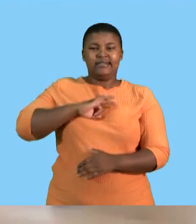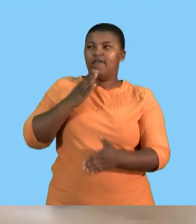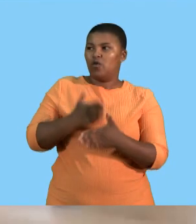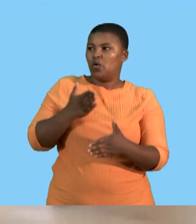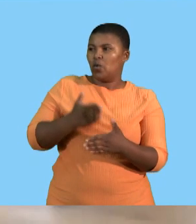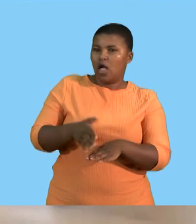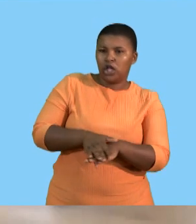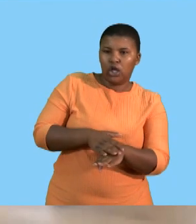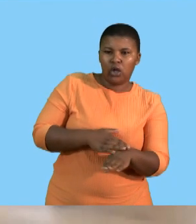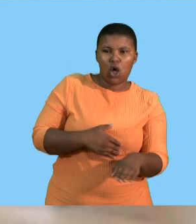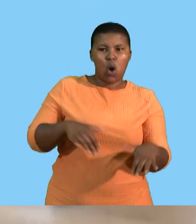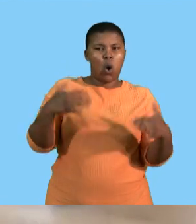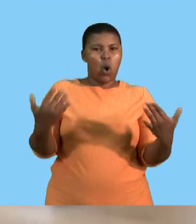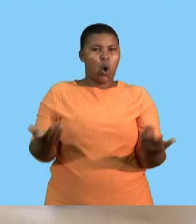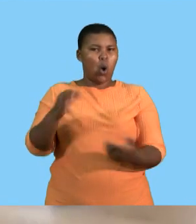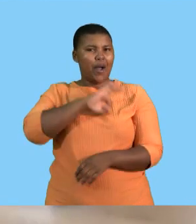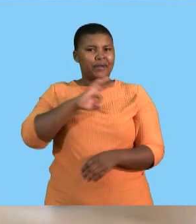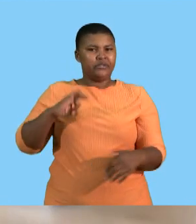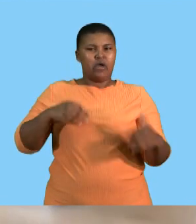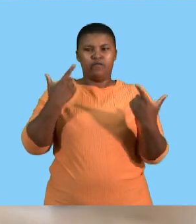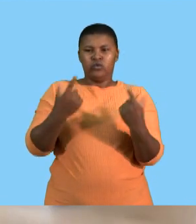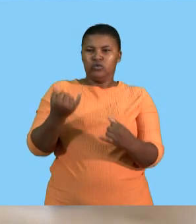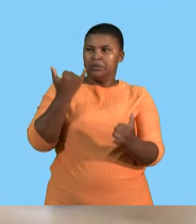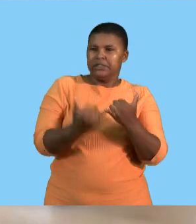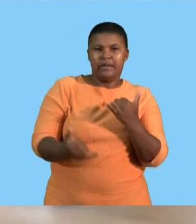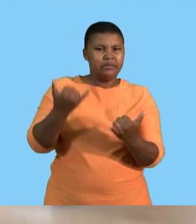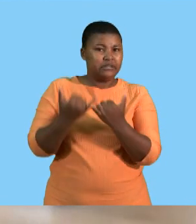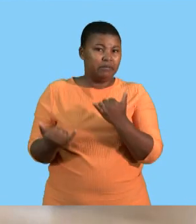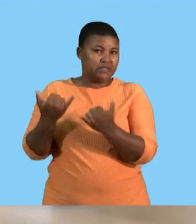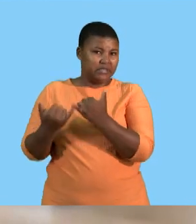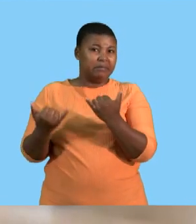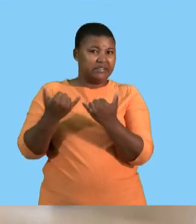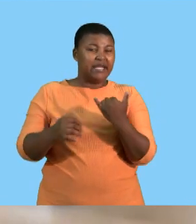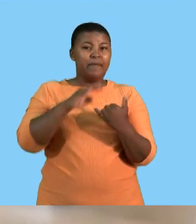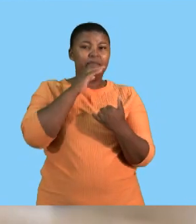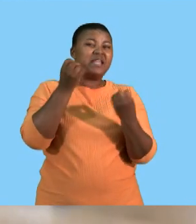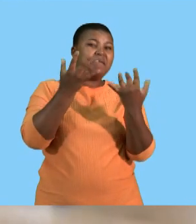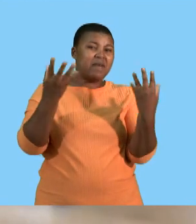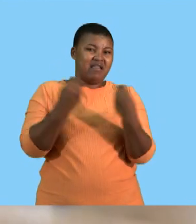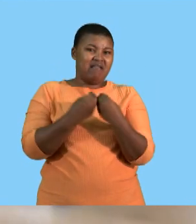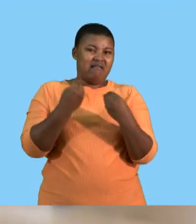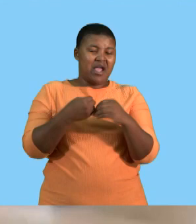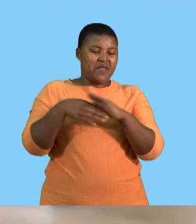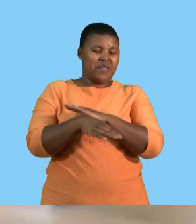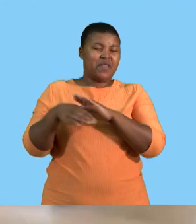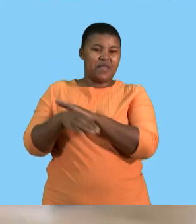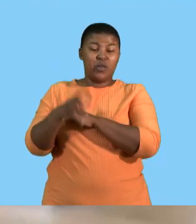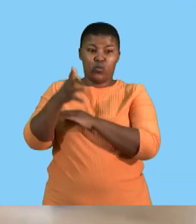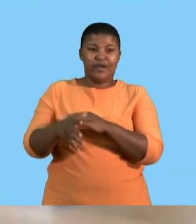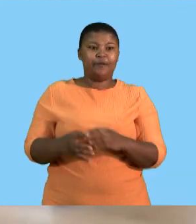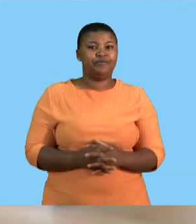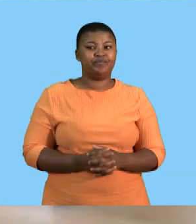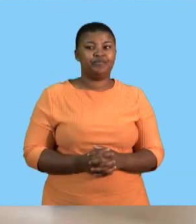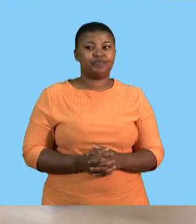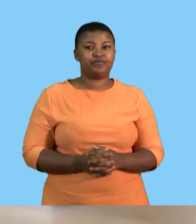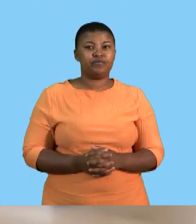a lot of mistakes and we have to correct these mistakes. So we will lose a lot of productivity. And also